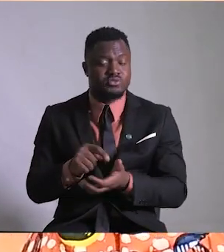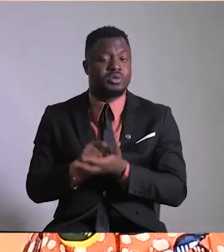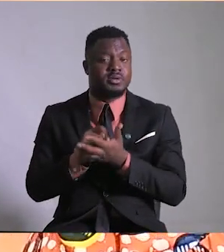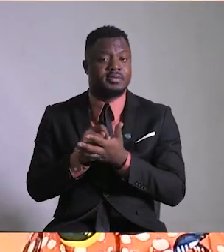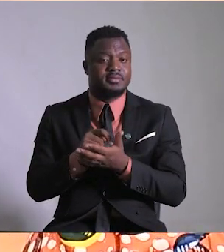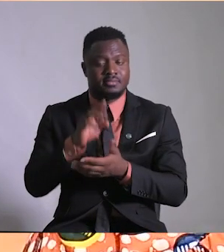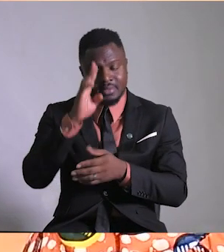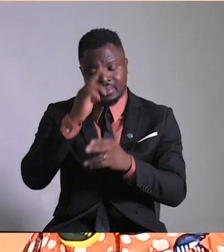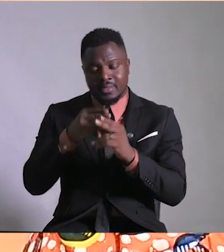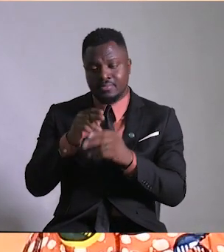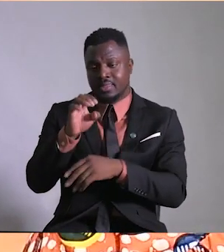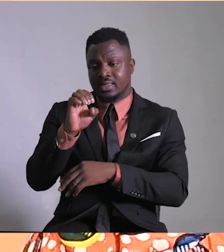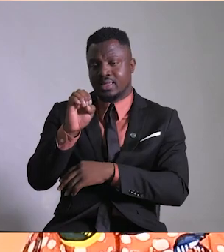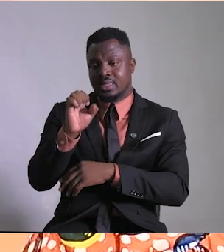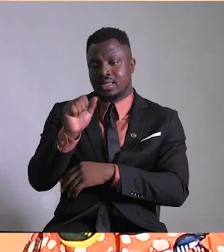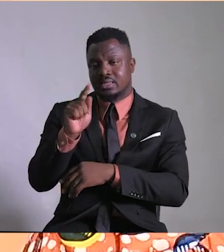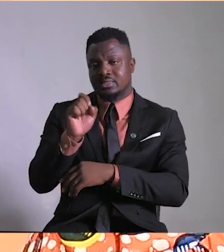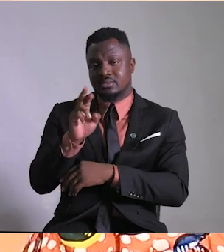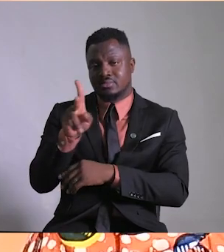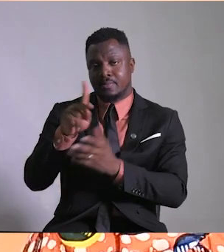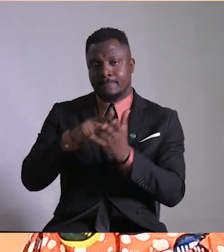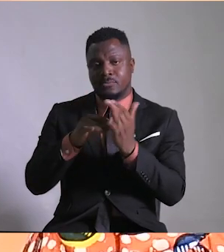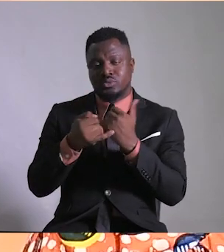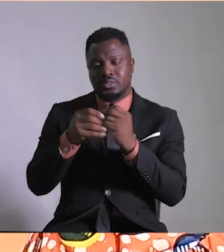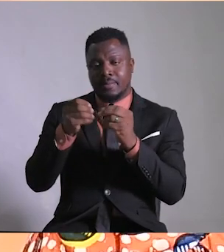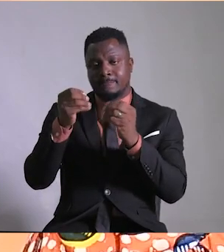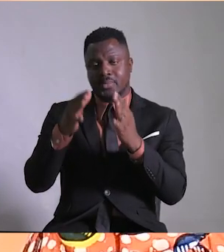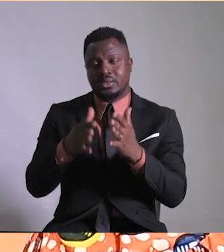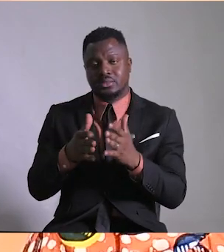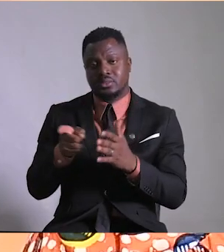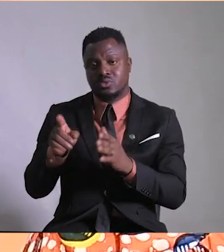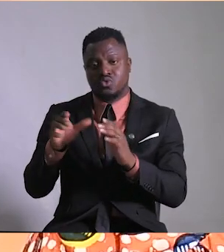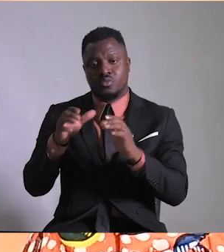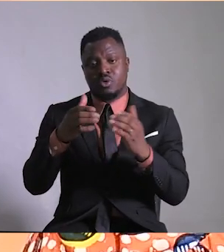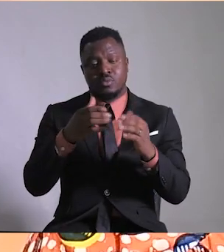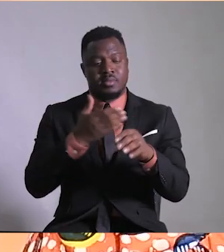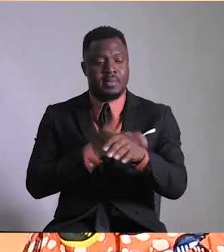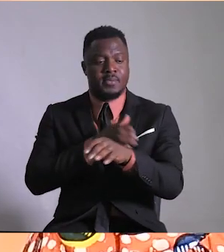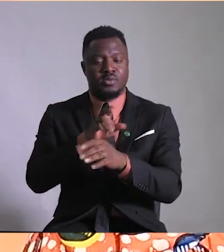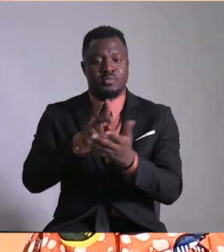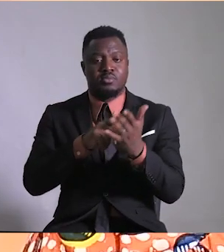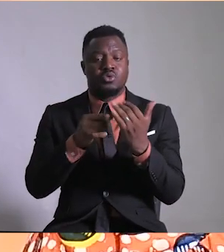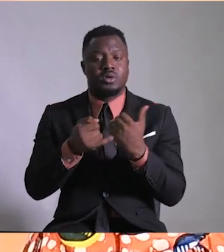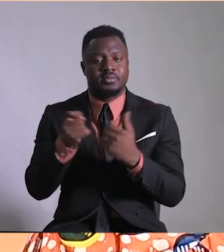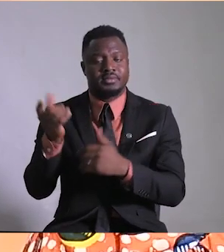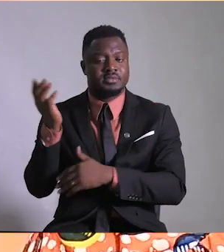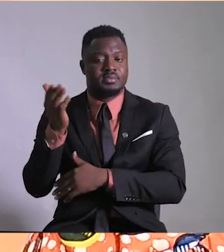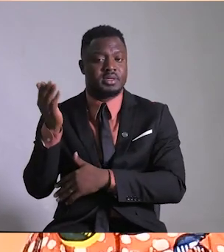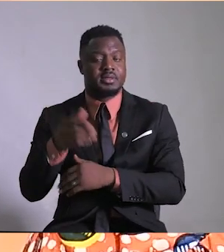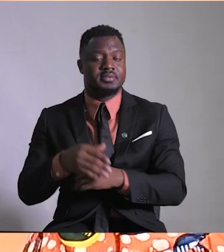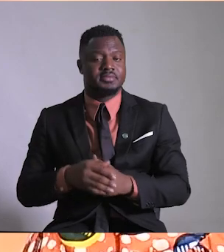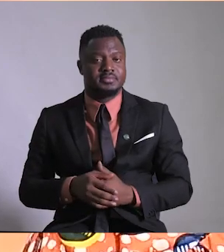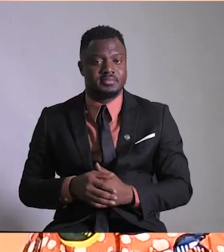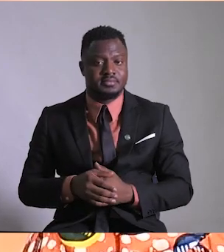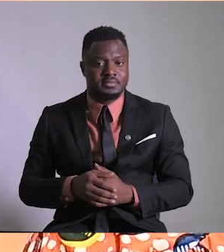treat. Esther Somo, Project Manager, Foundation for Community Empowerment Program,